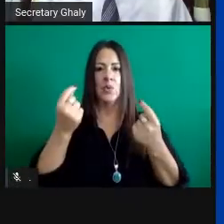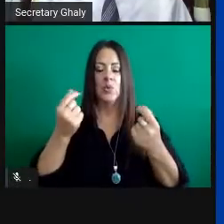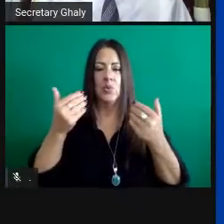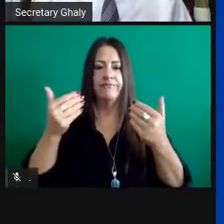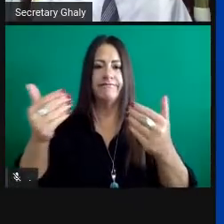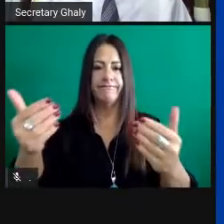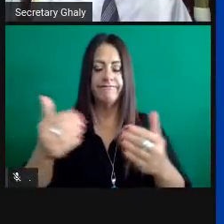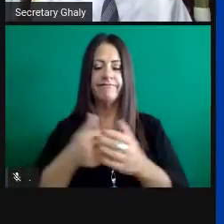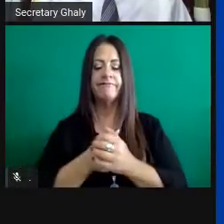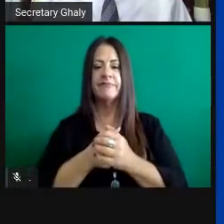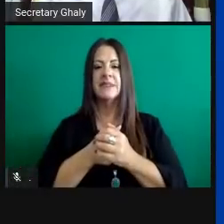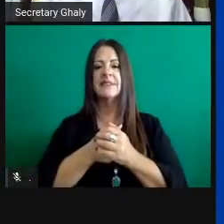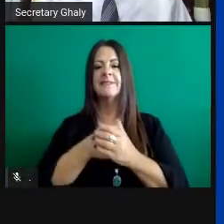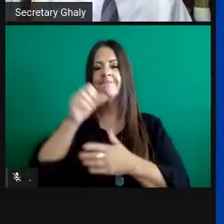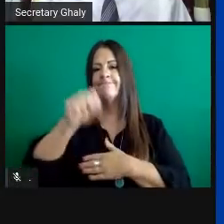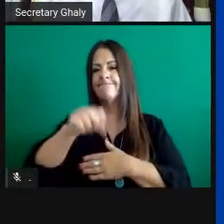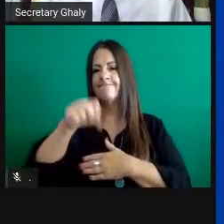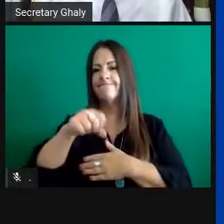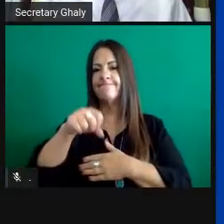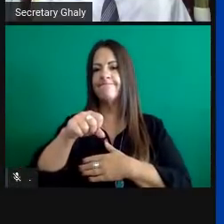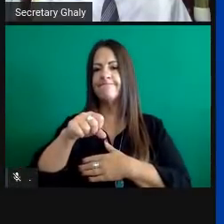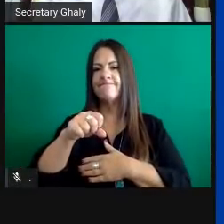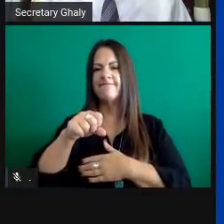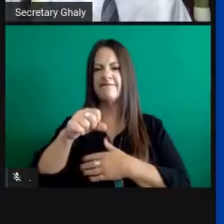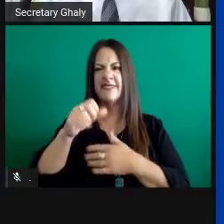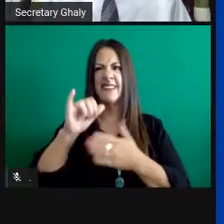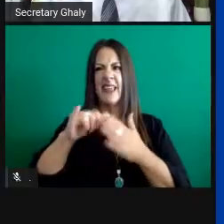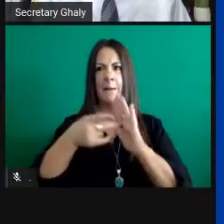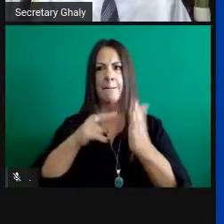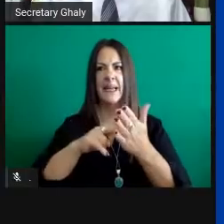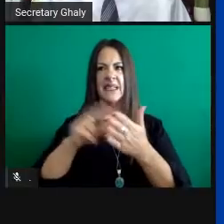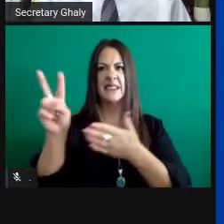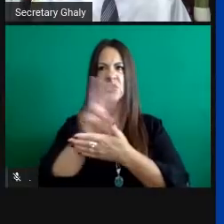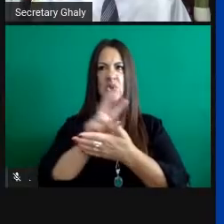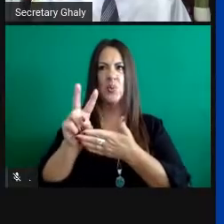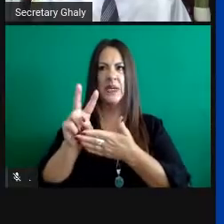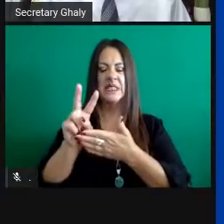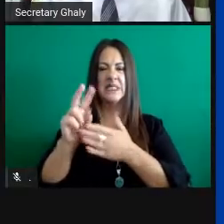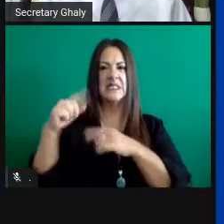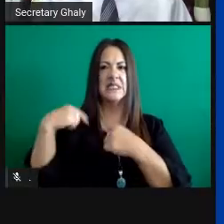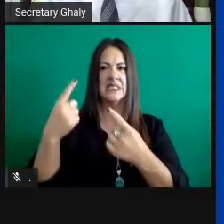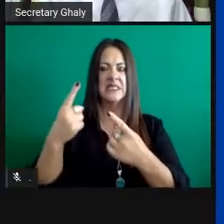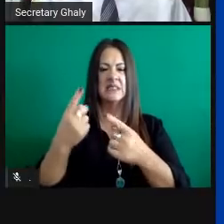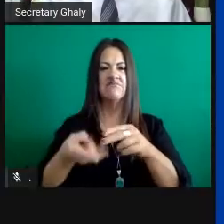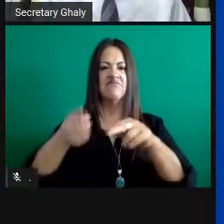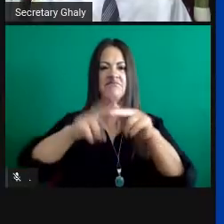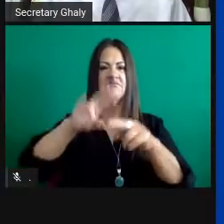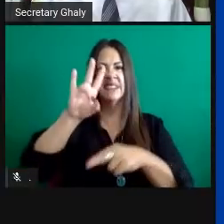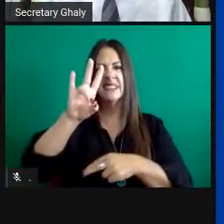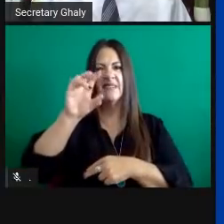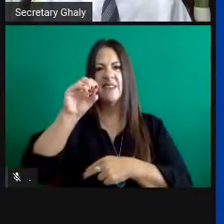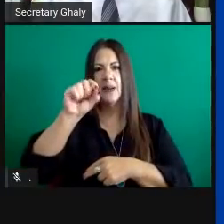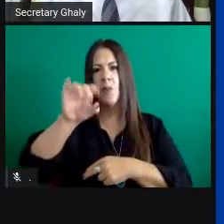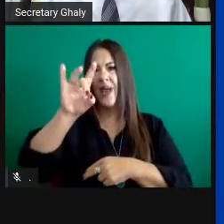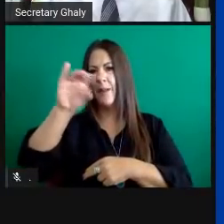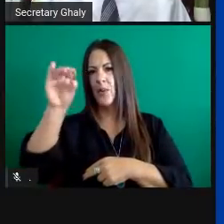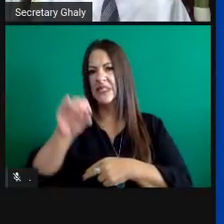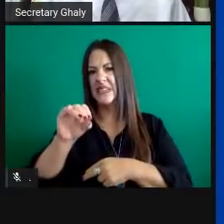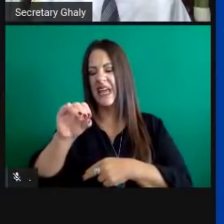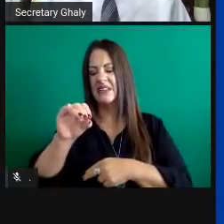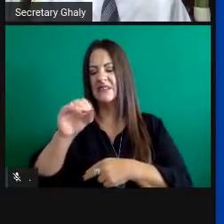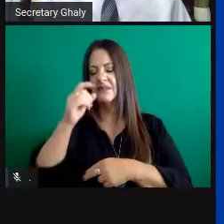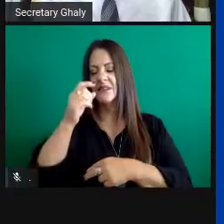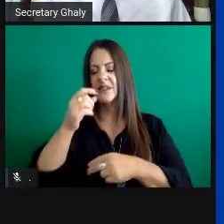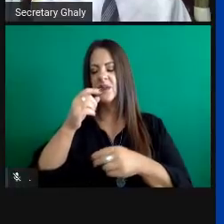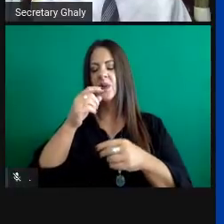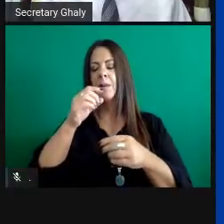almost 71% increase in the last 14 days for hospitalizations, our highest number ever for